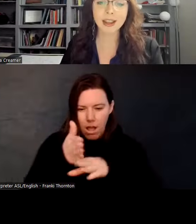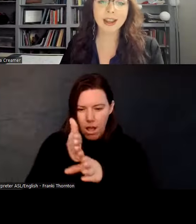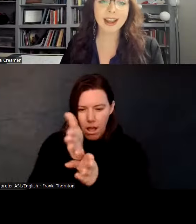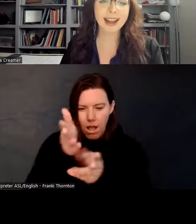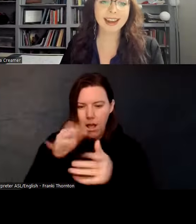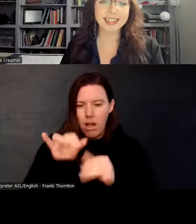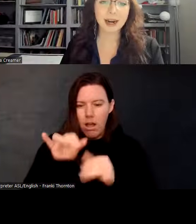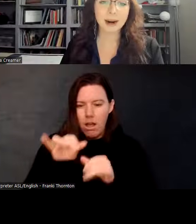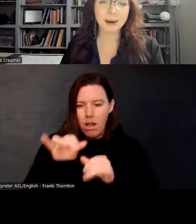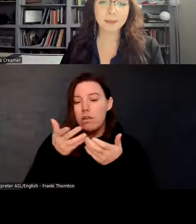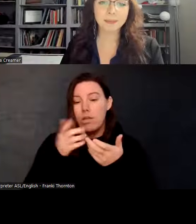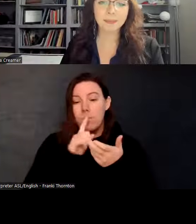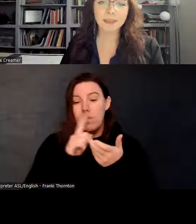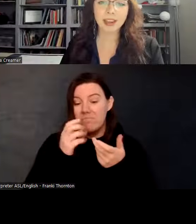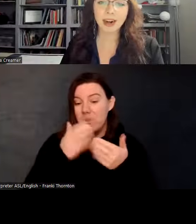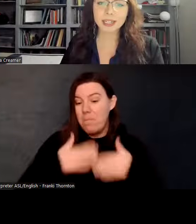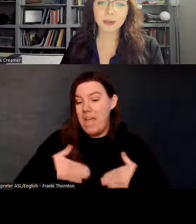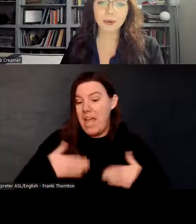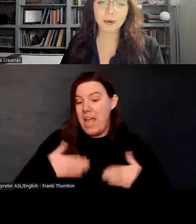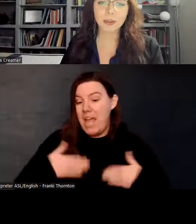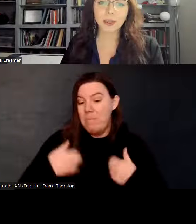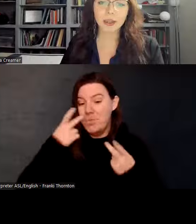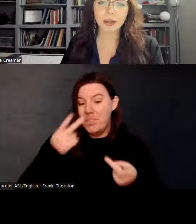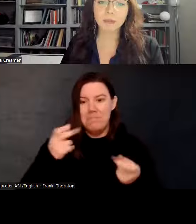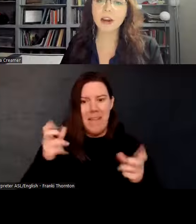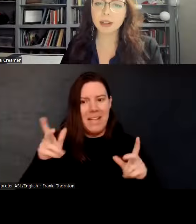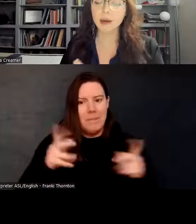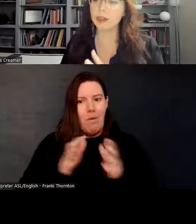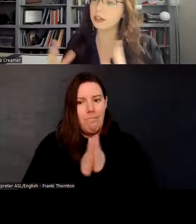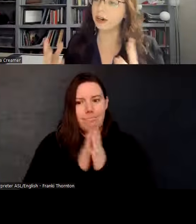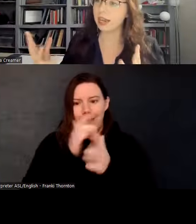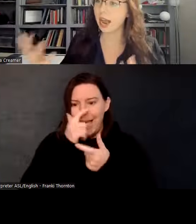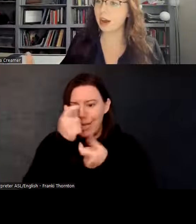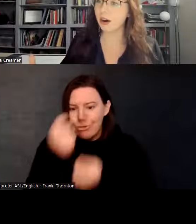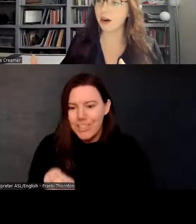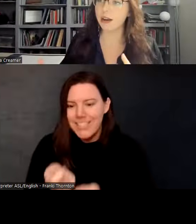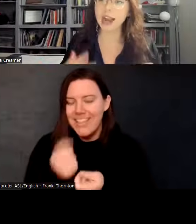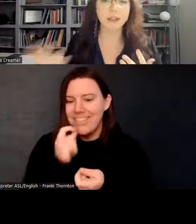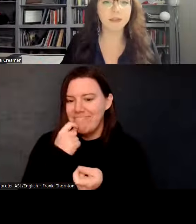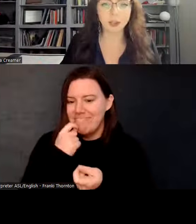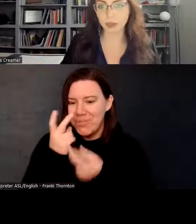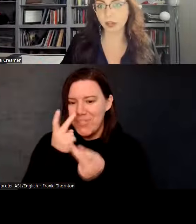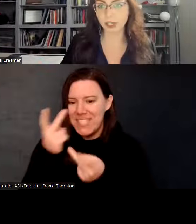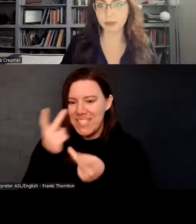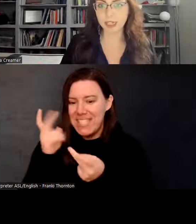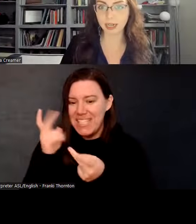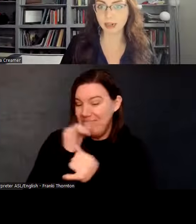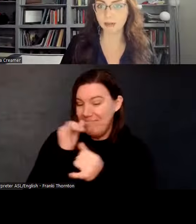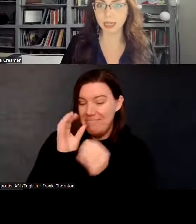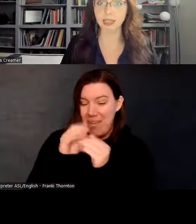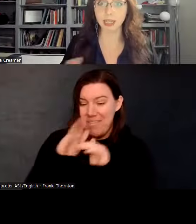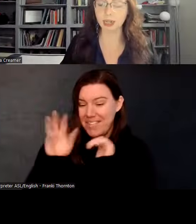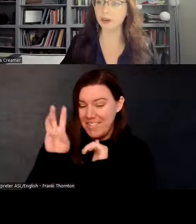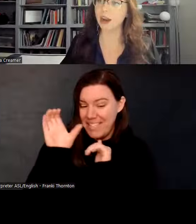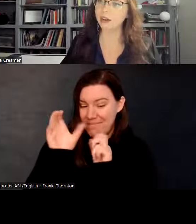today. And also the benefit that we're starting to have on active fieldwork regimes